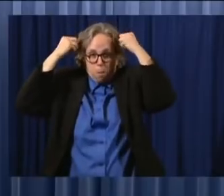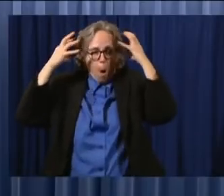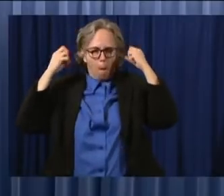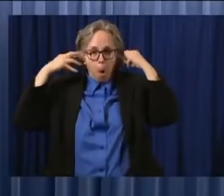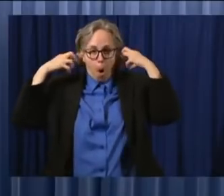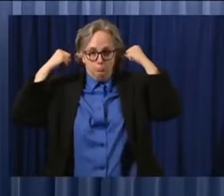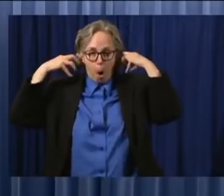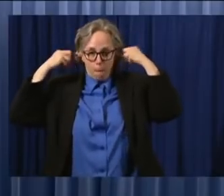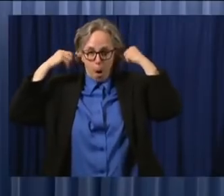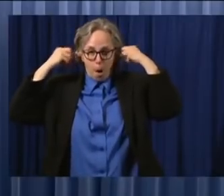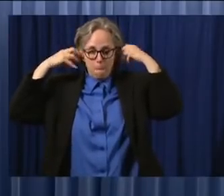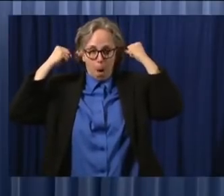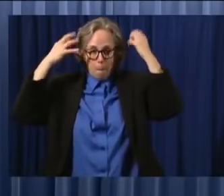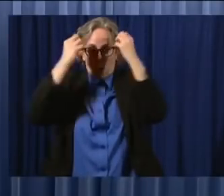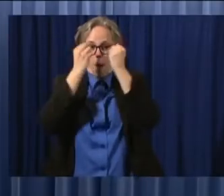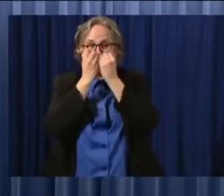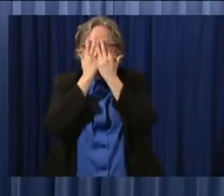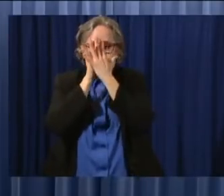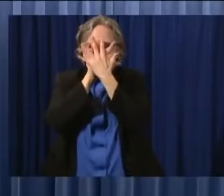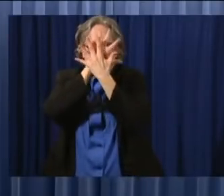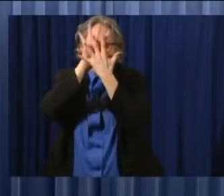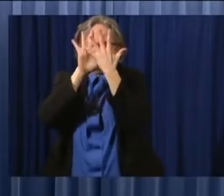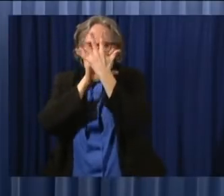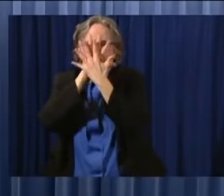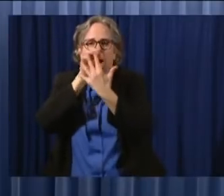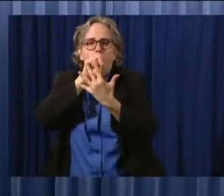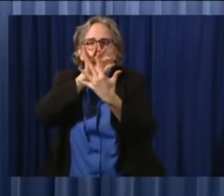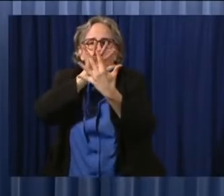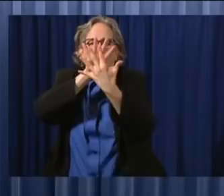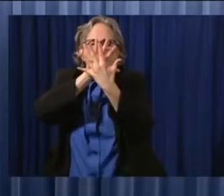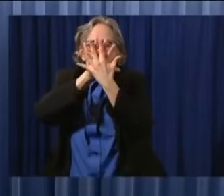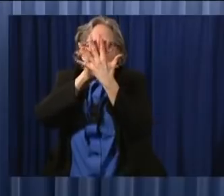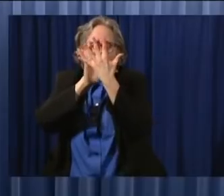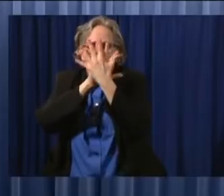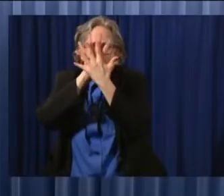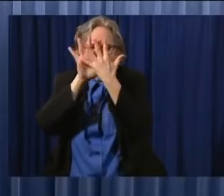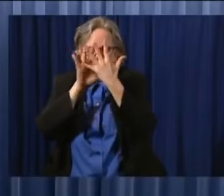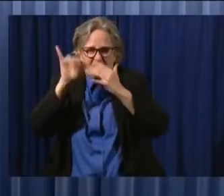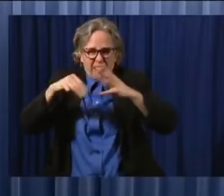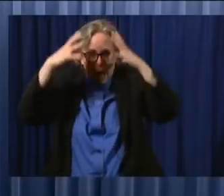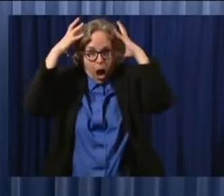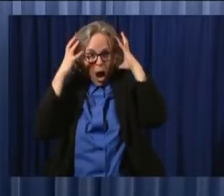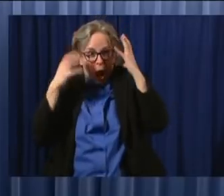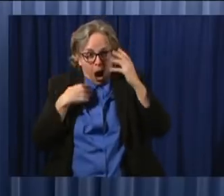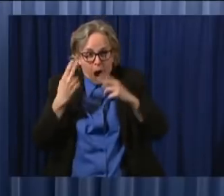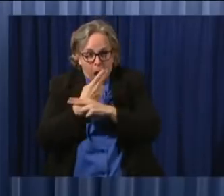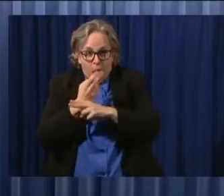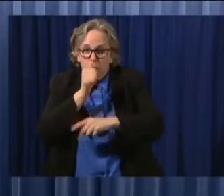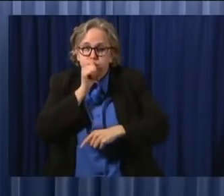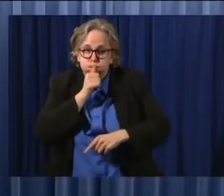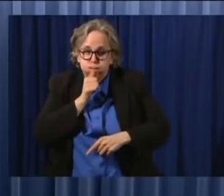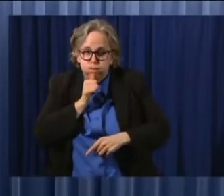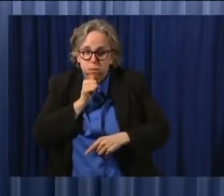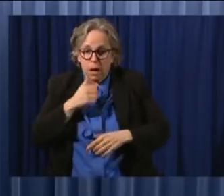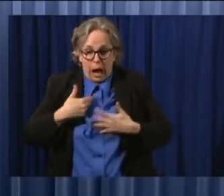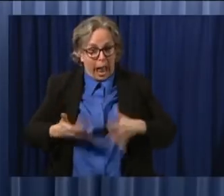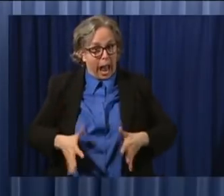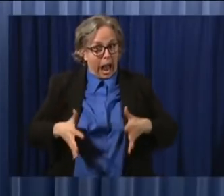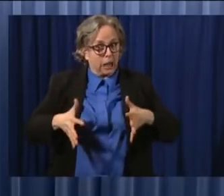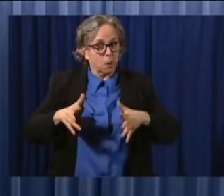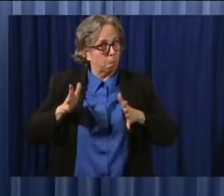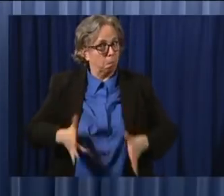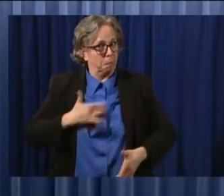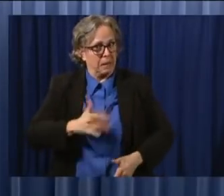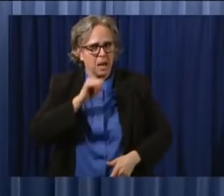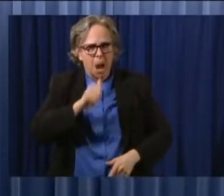steam builds up in your face. I'm not a terribly anxious person, but it created a